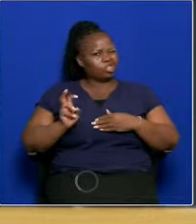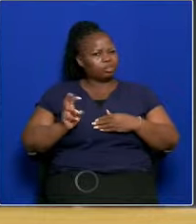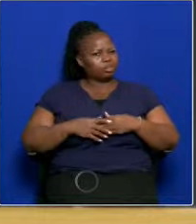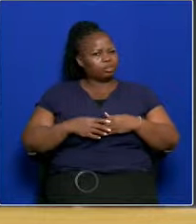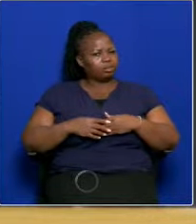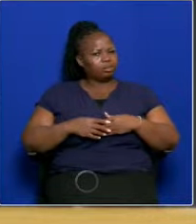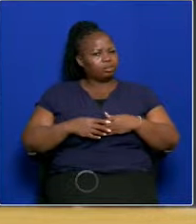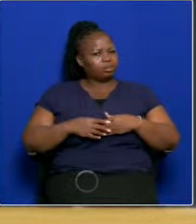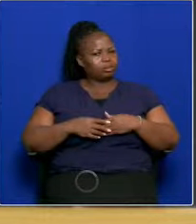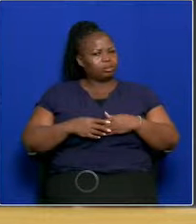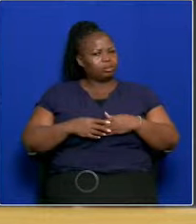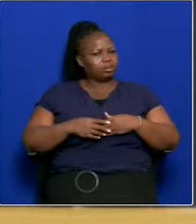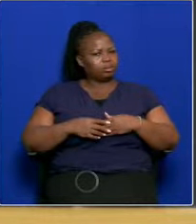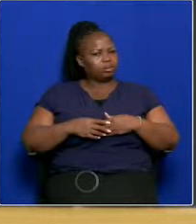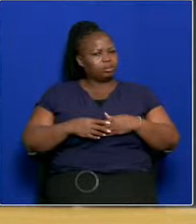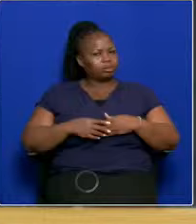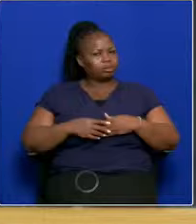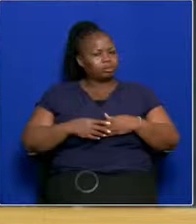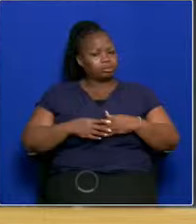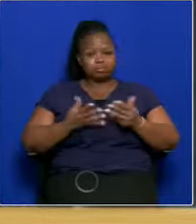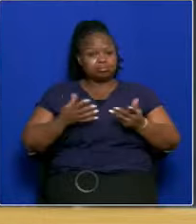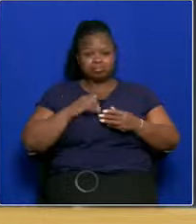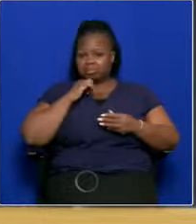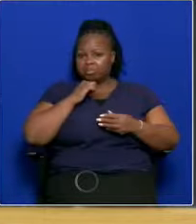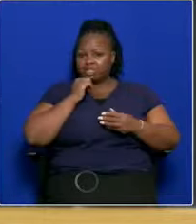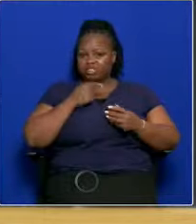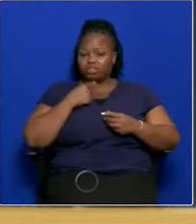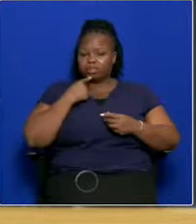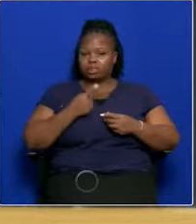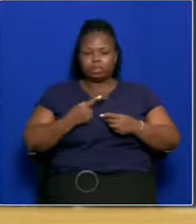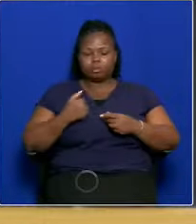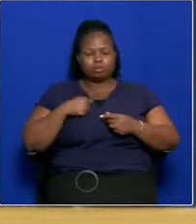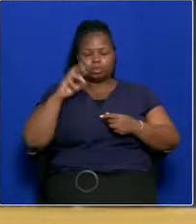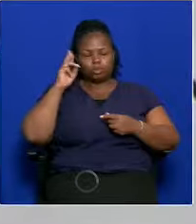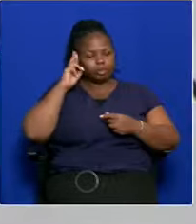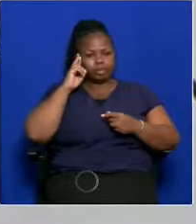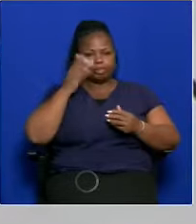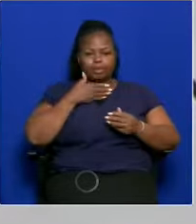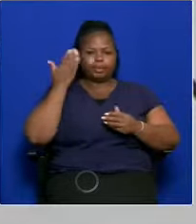mistake? Even if you say, I didn't quite recall when,